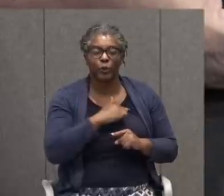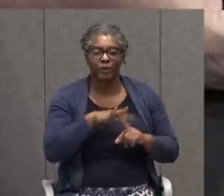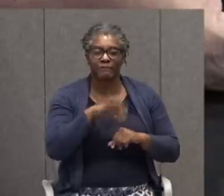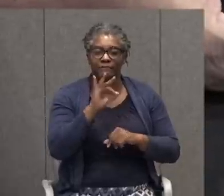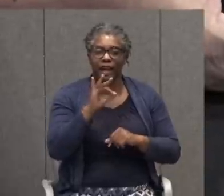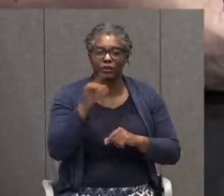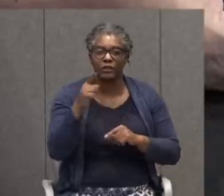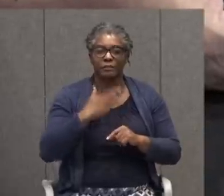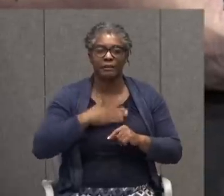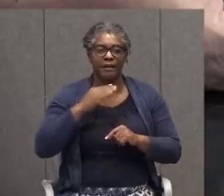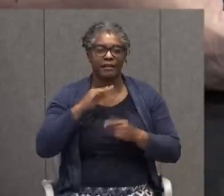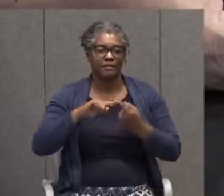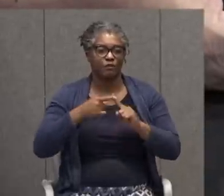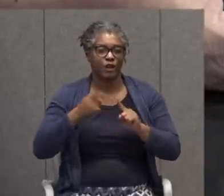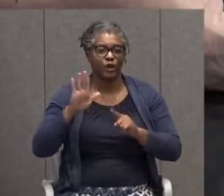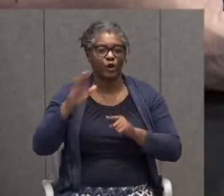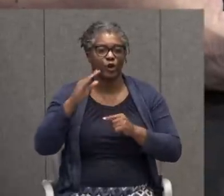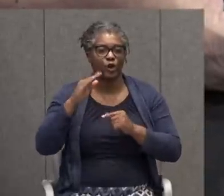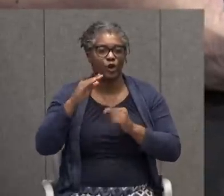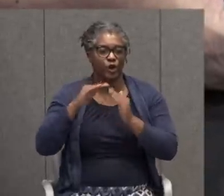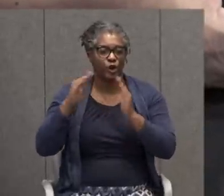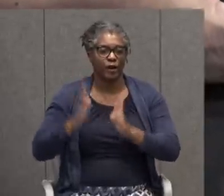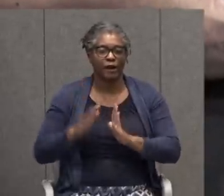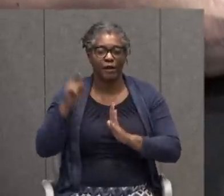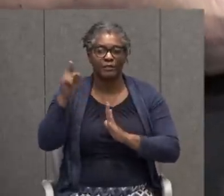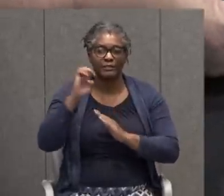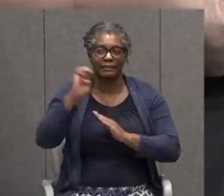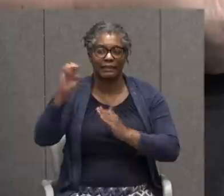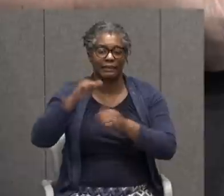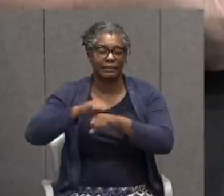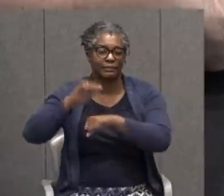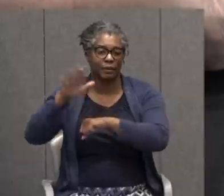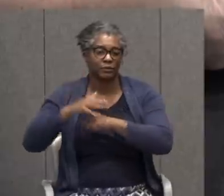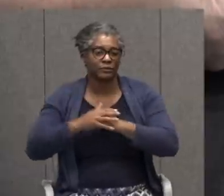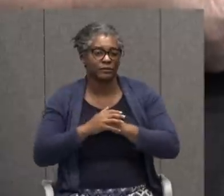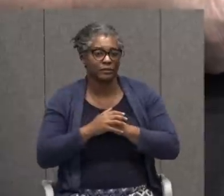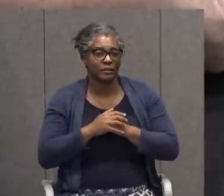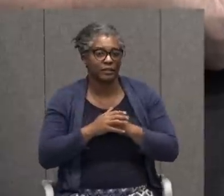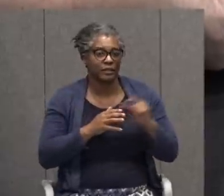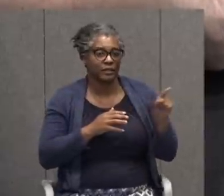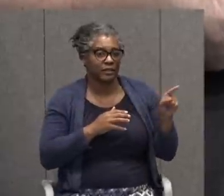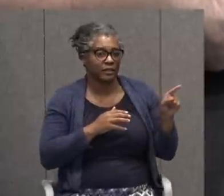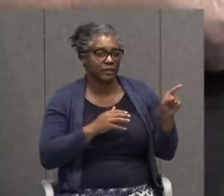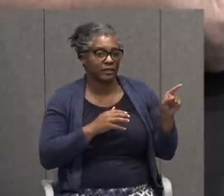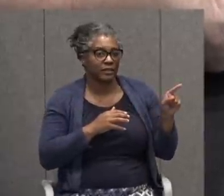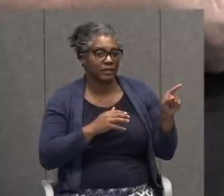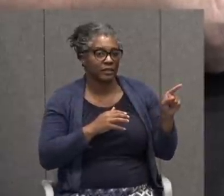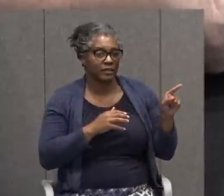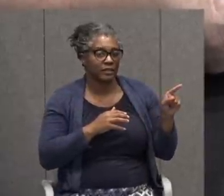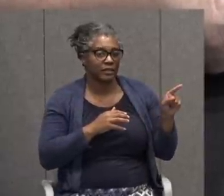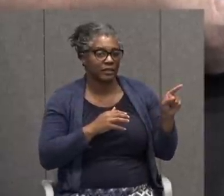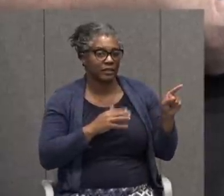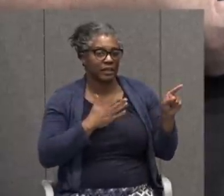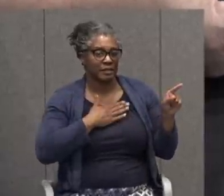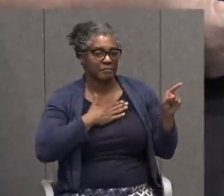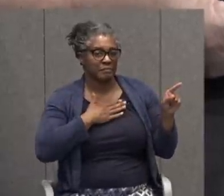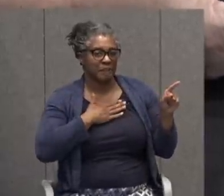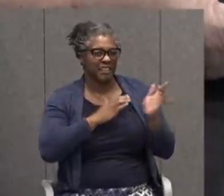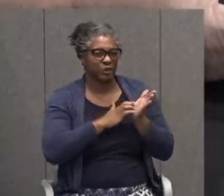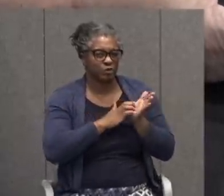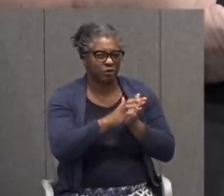like these do here on the bigger fossil, but it's very rough and sandy